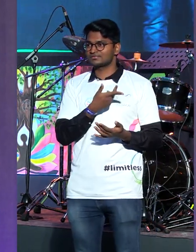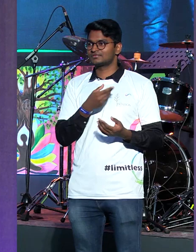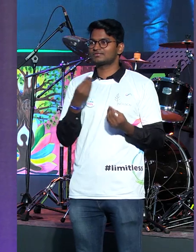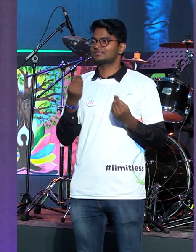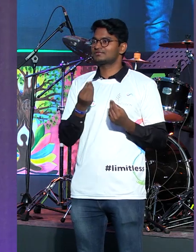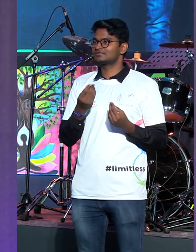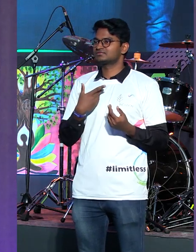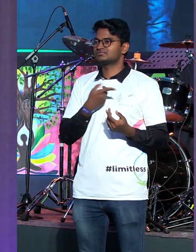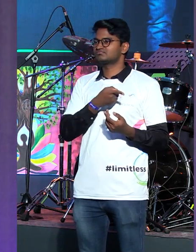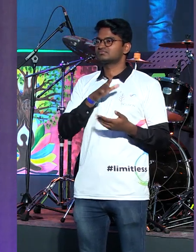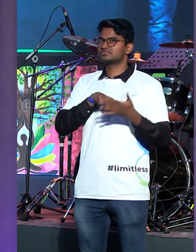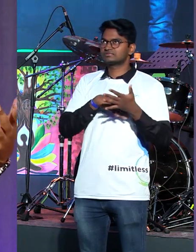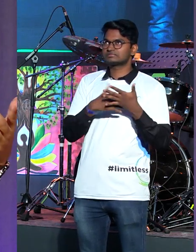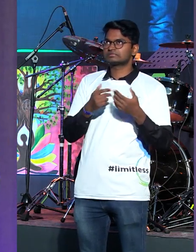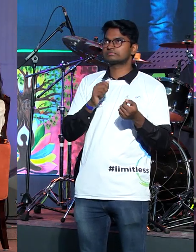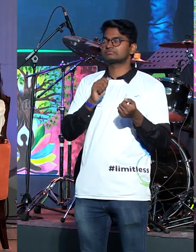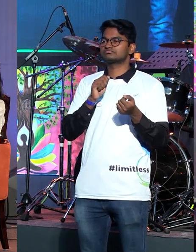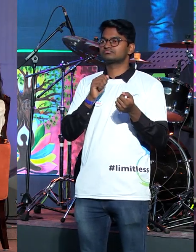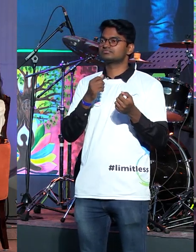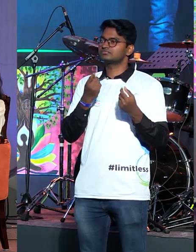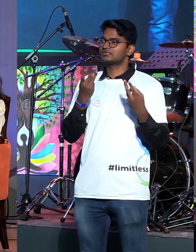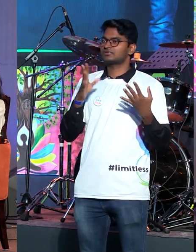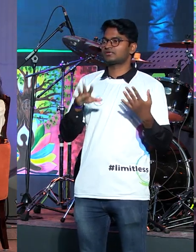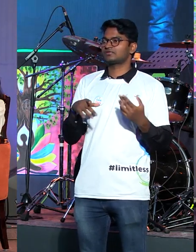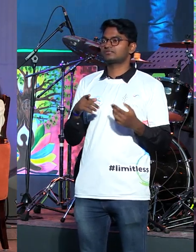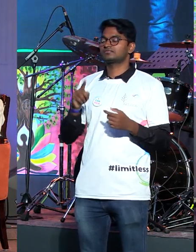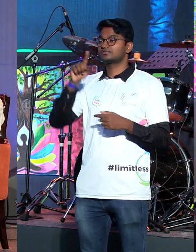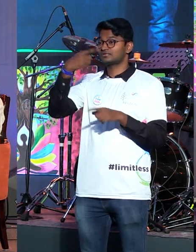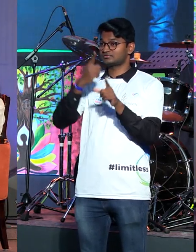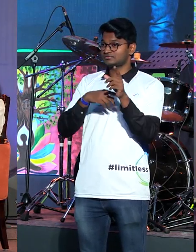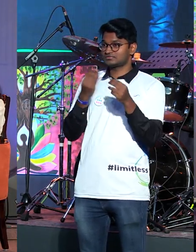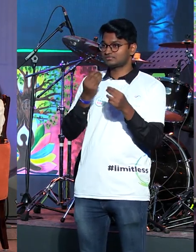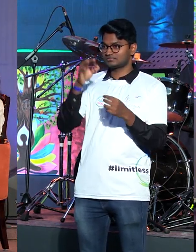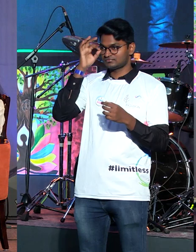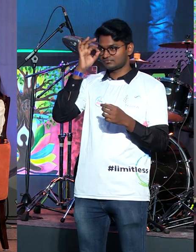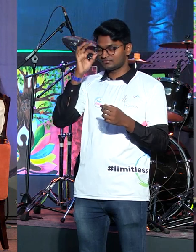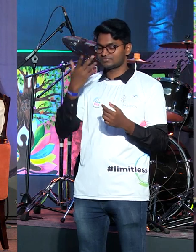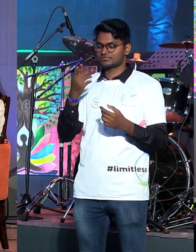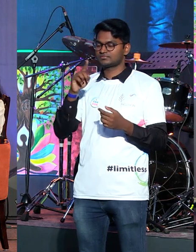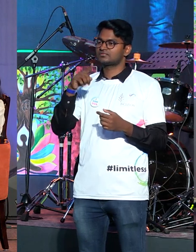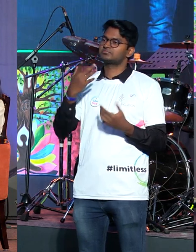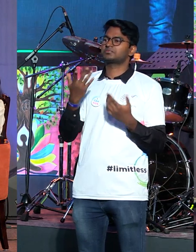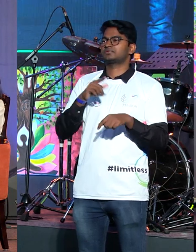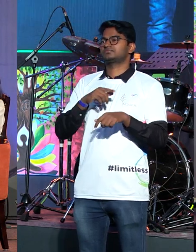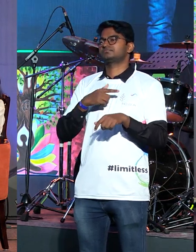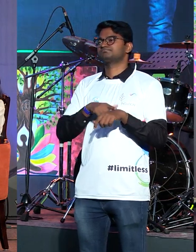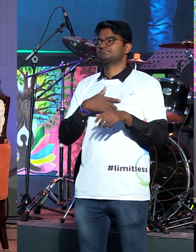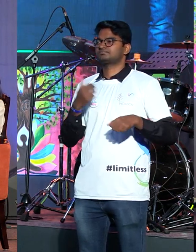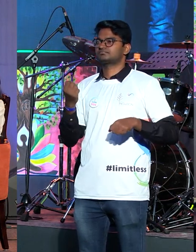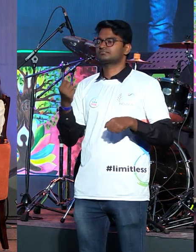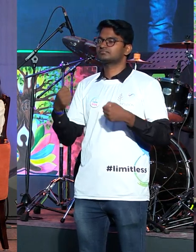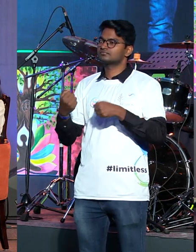window this year than next year because next year she'll be again shooting for a film." And she said, "Okay, I'm going to come and support you." The interesting thing is she said,